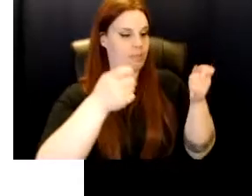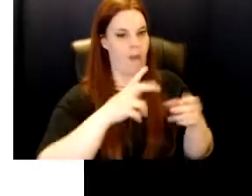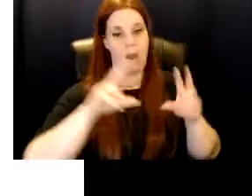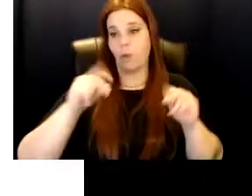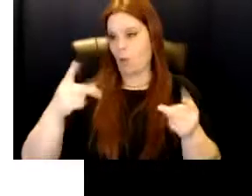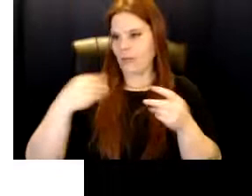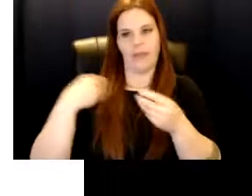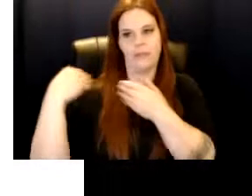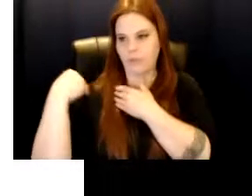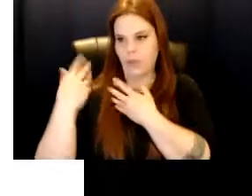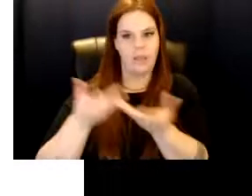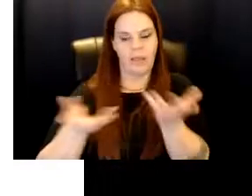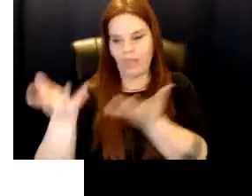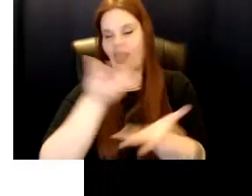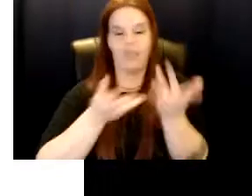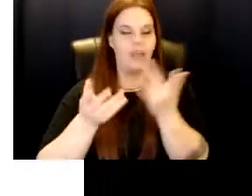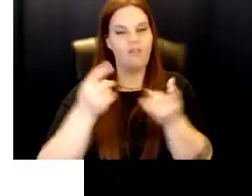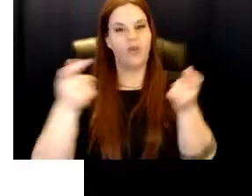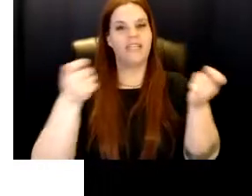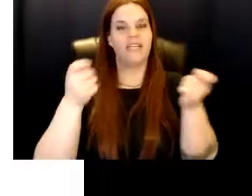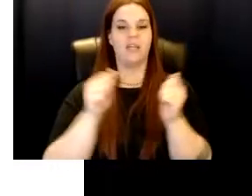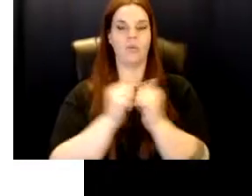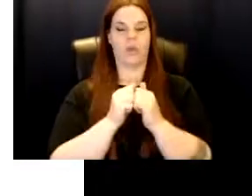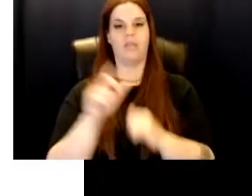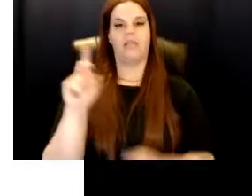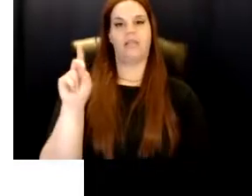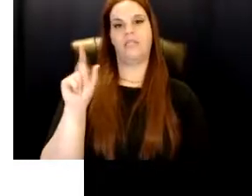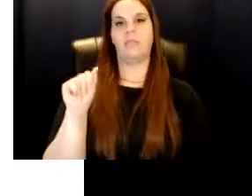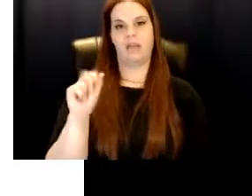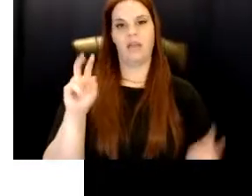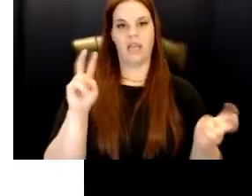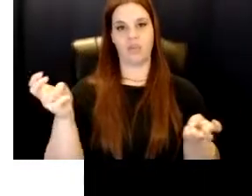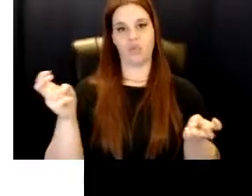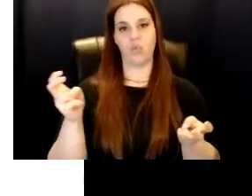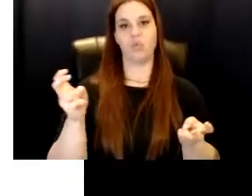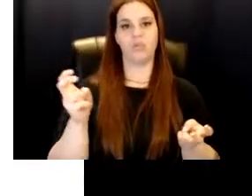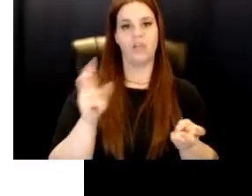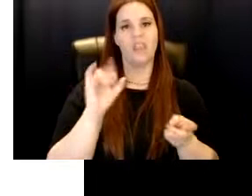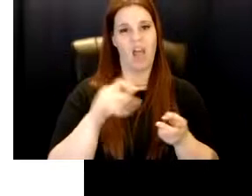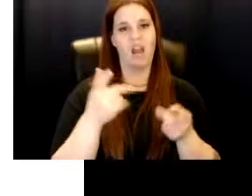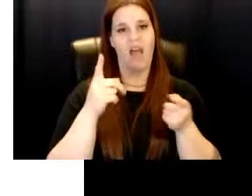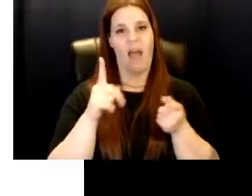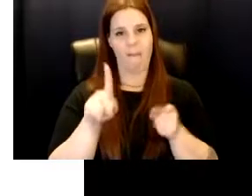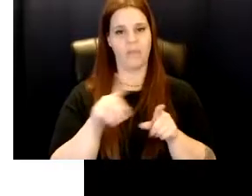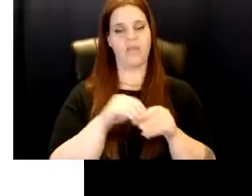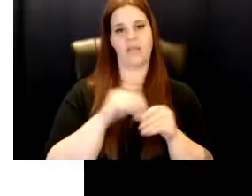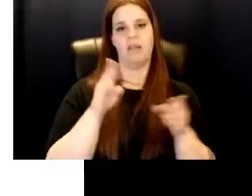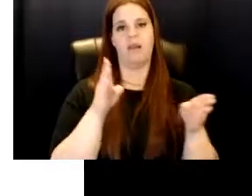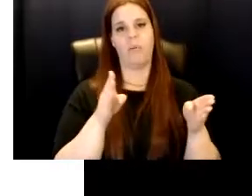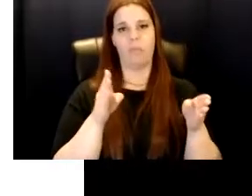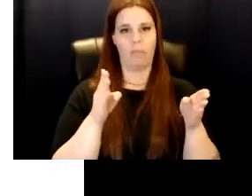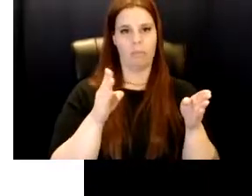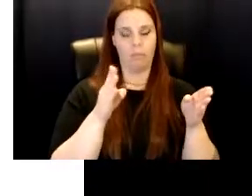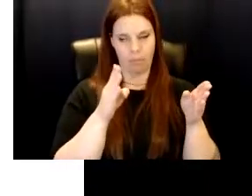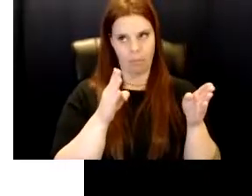got the responsibility for dealing with the disability issues that happen in planning and in